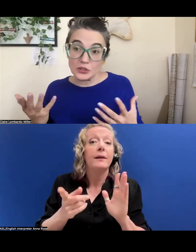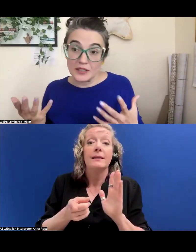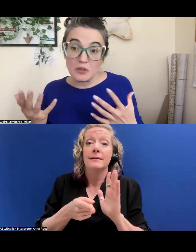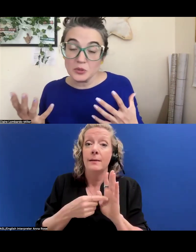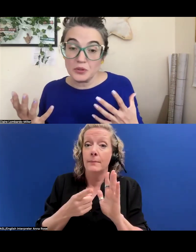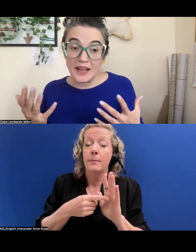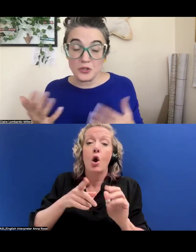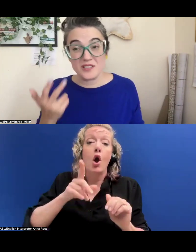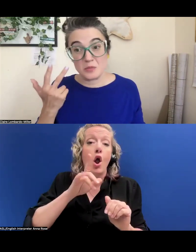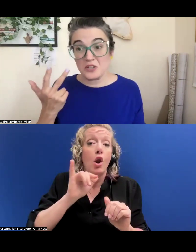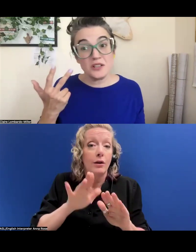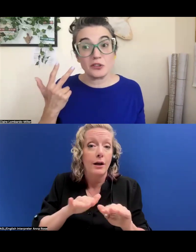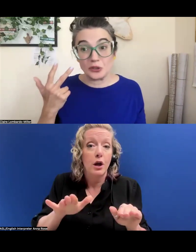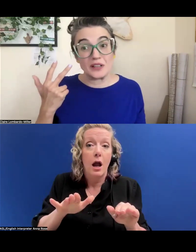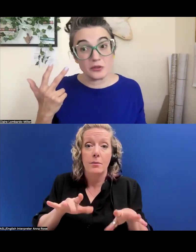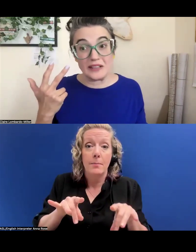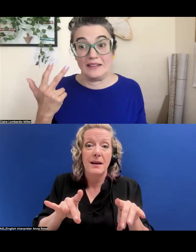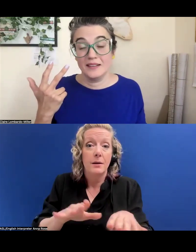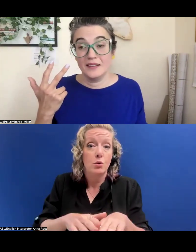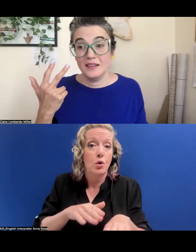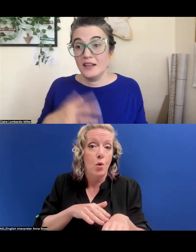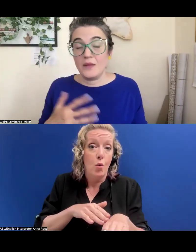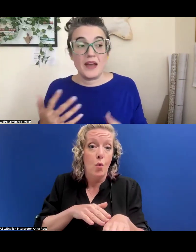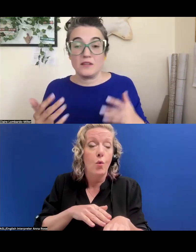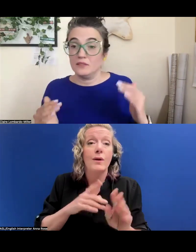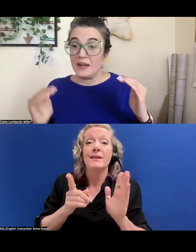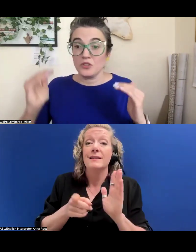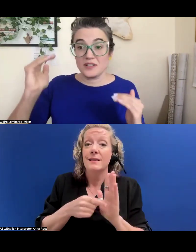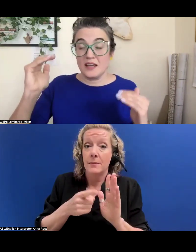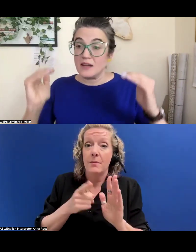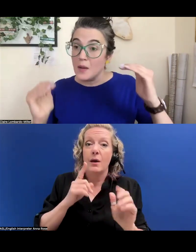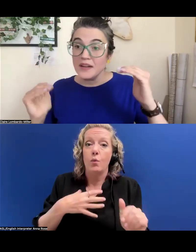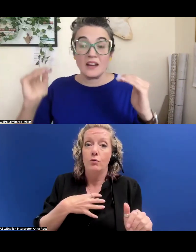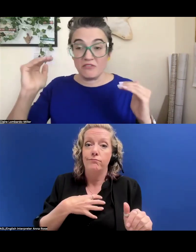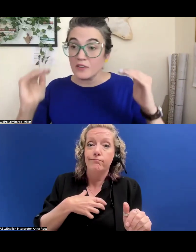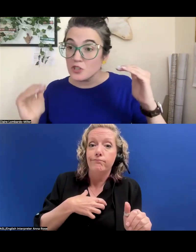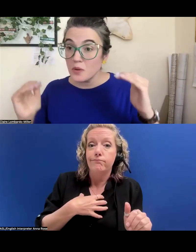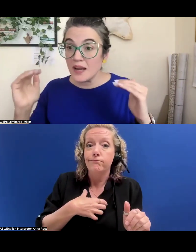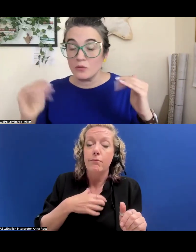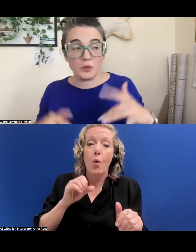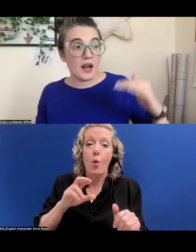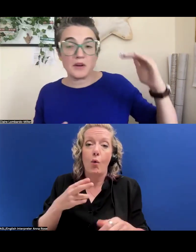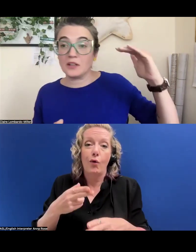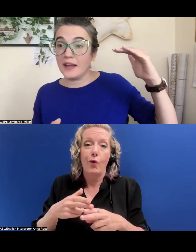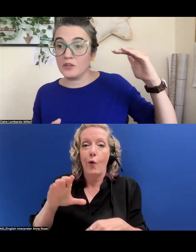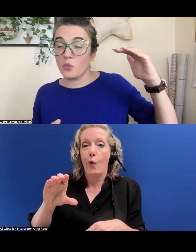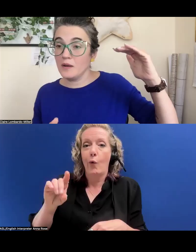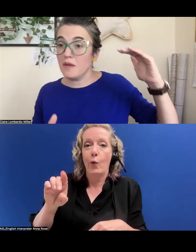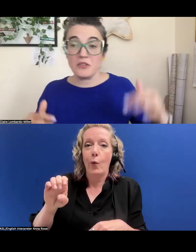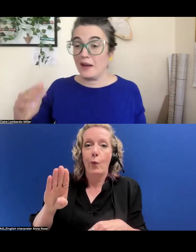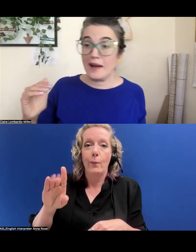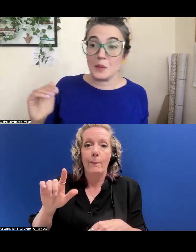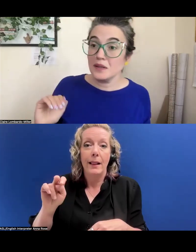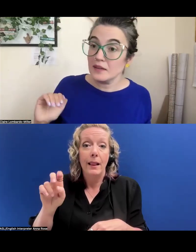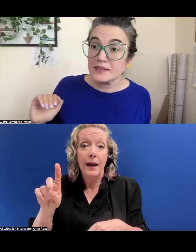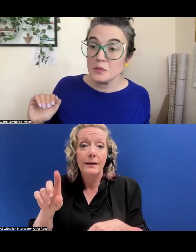is learning multiple languages, especially if they're learning three, and that languages can dominate and fluctuate. The primary language 1 month